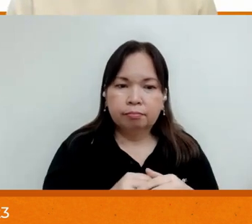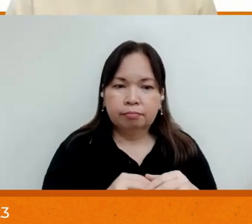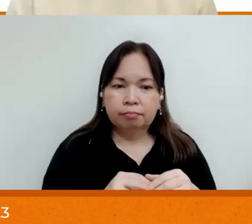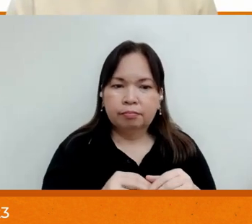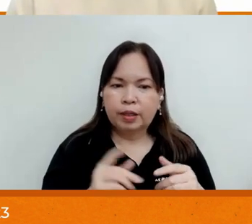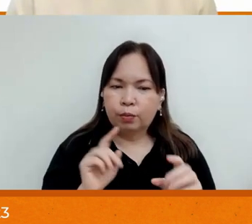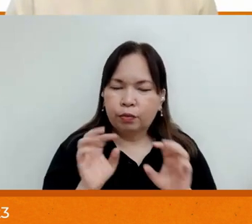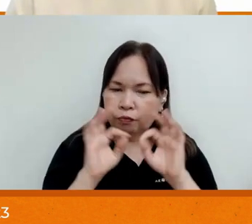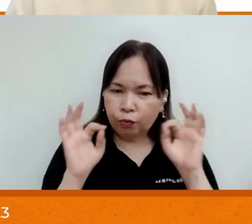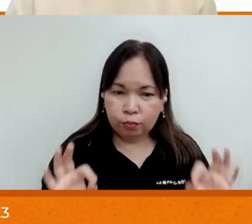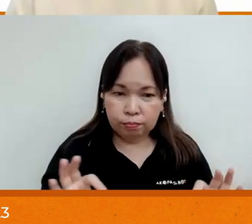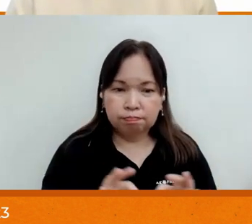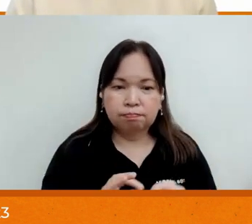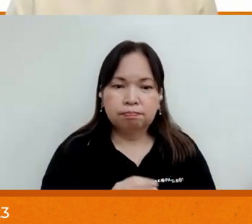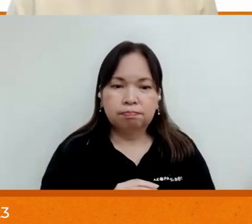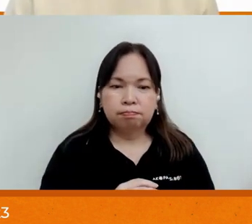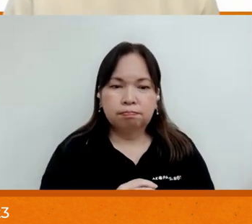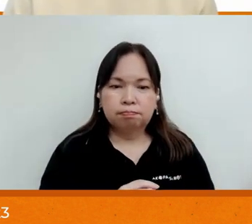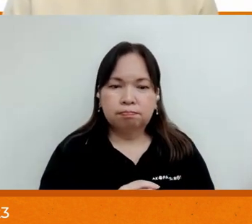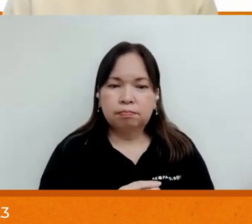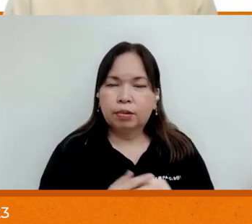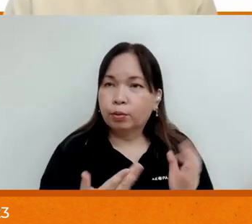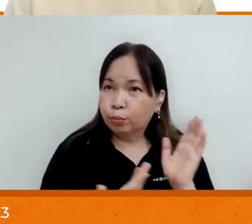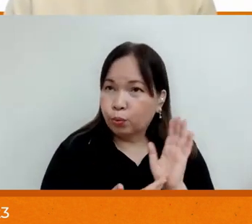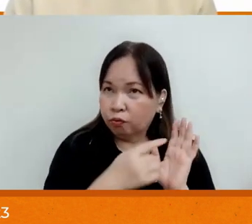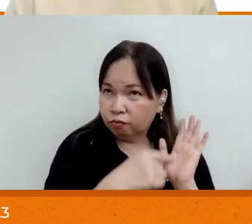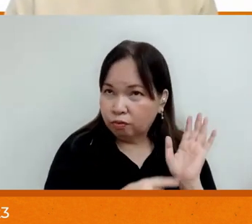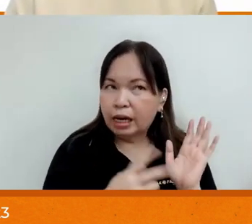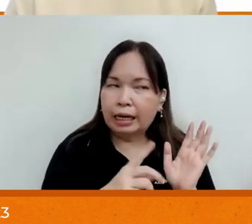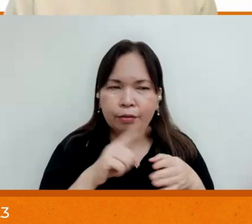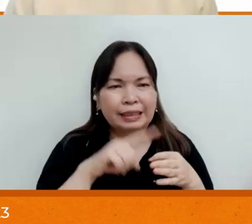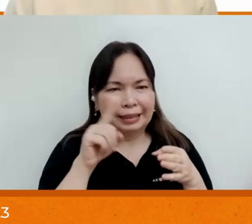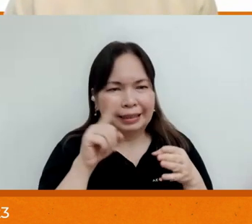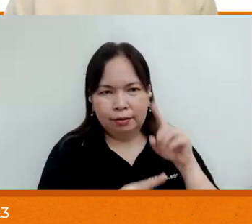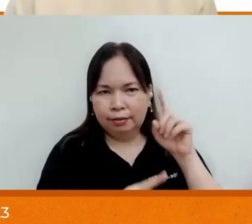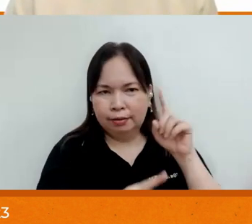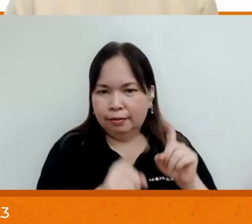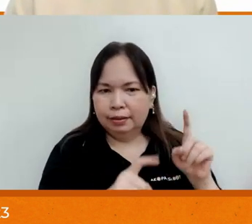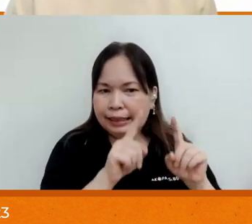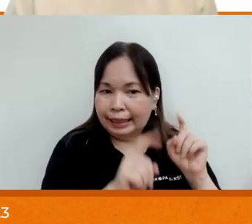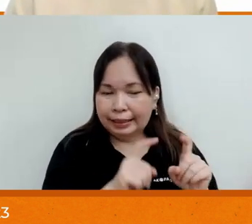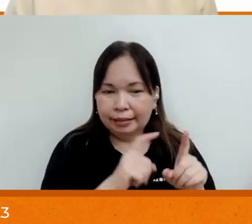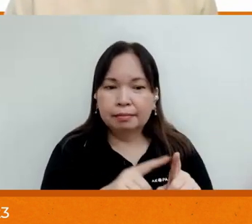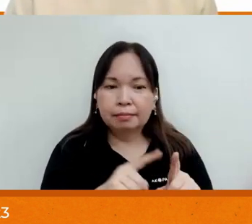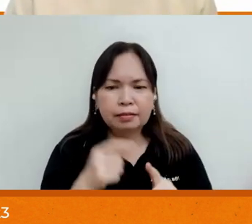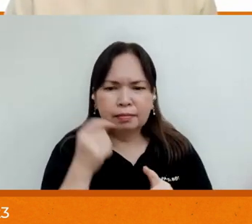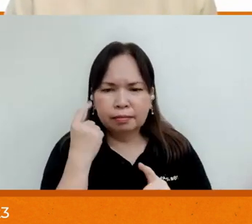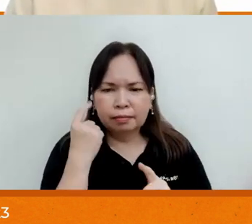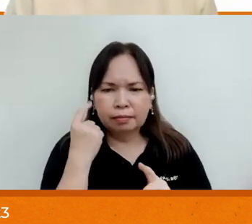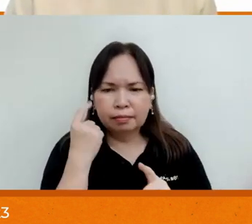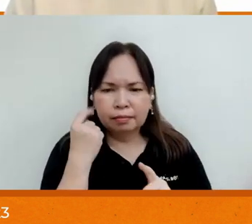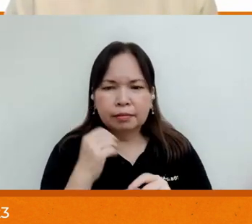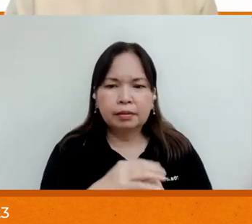proof to the parents na ito yung results. But I can understand for teachers, it can be a